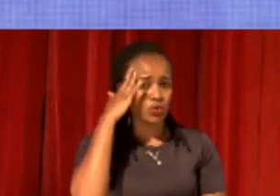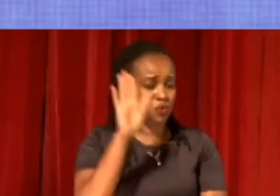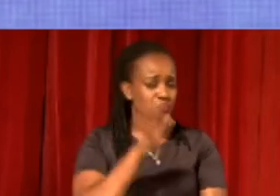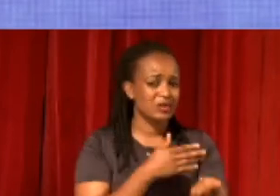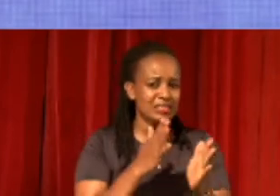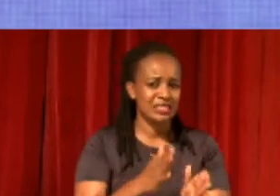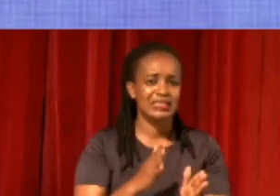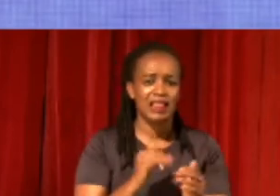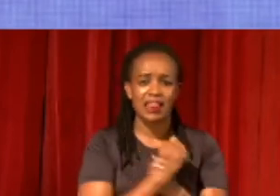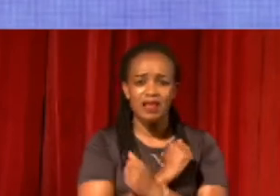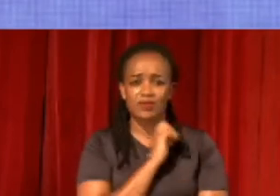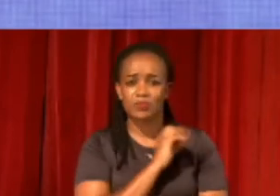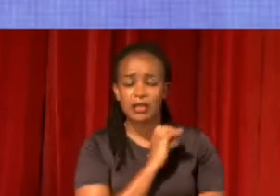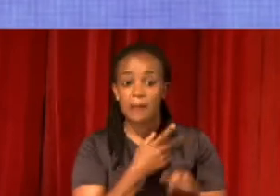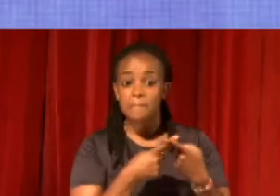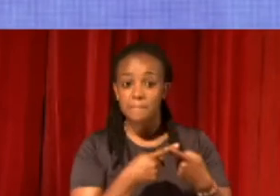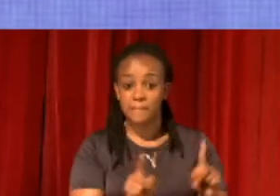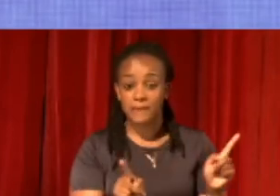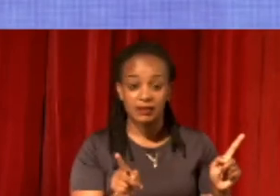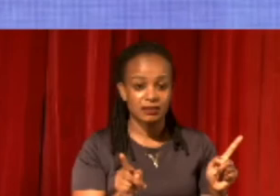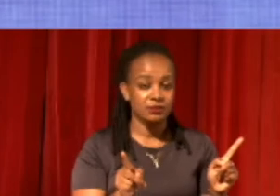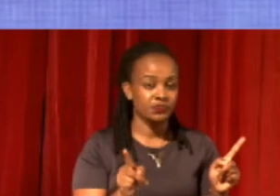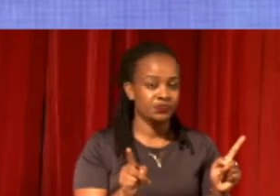Settings changed.